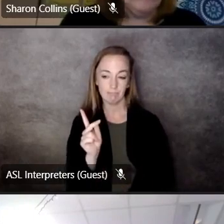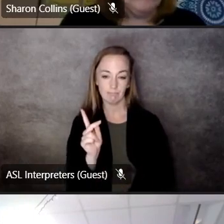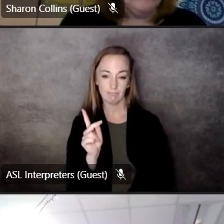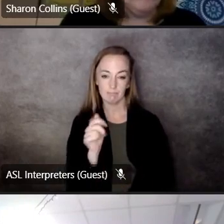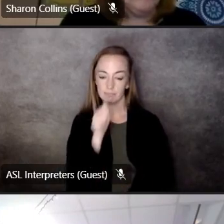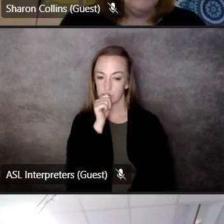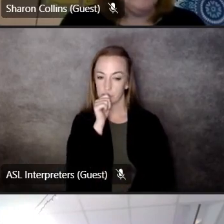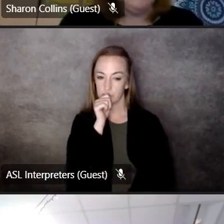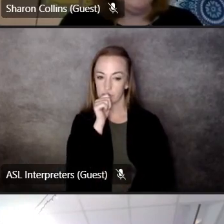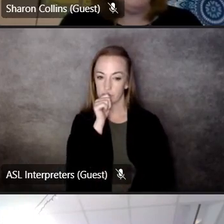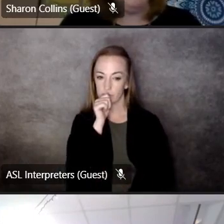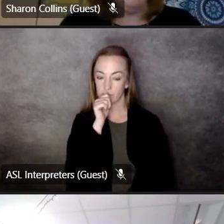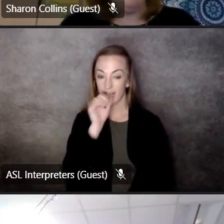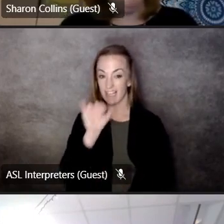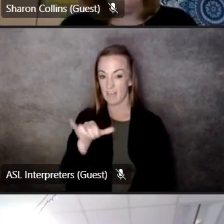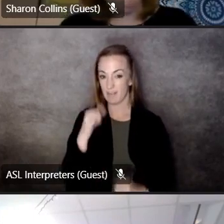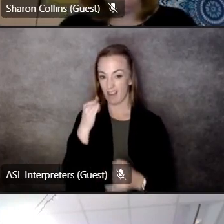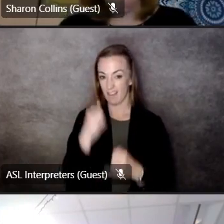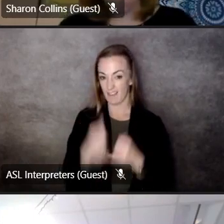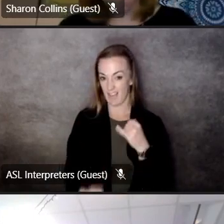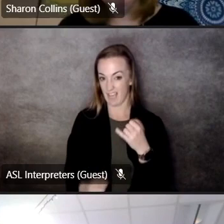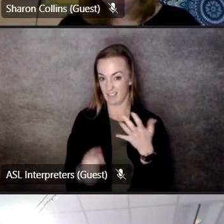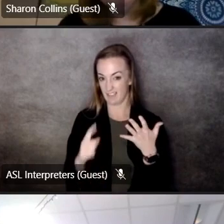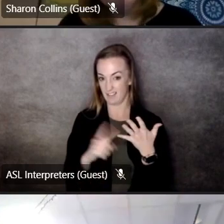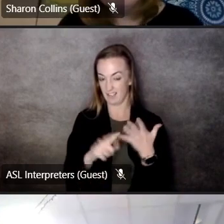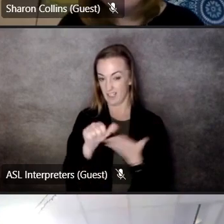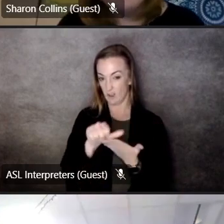So that was the last thing on our agenda,